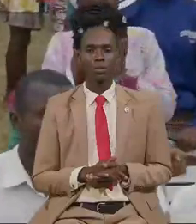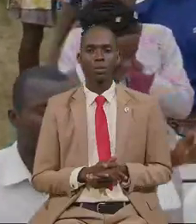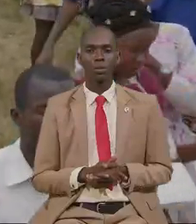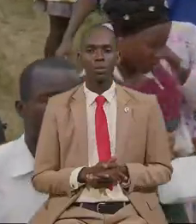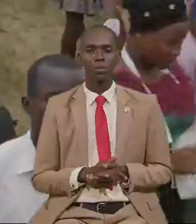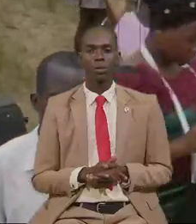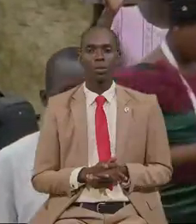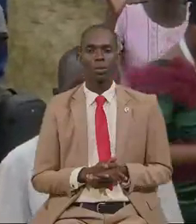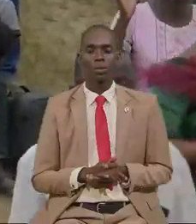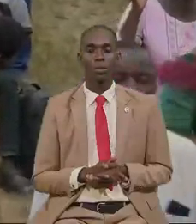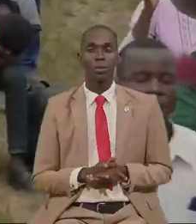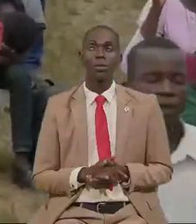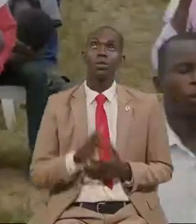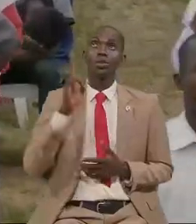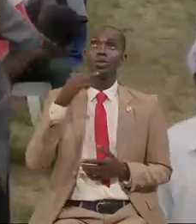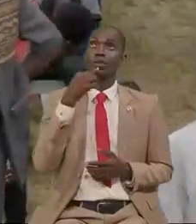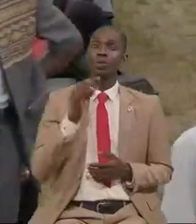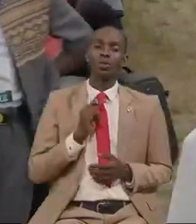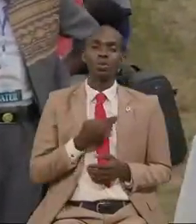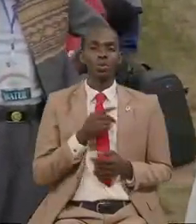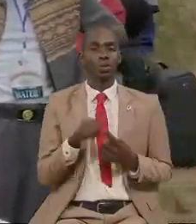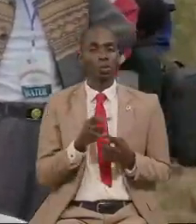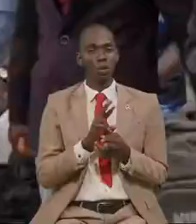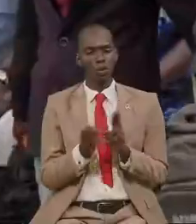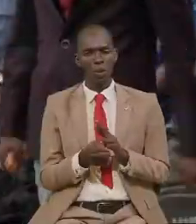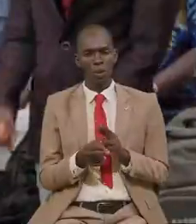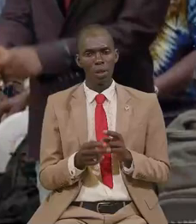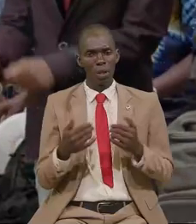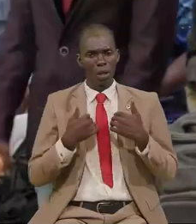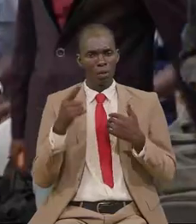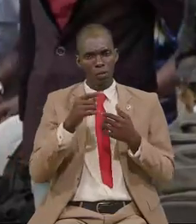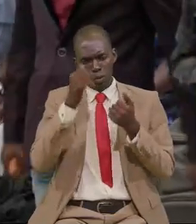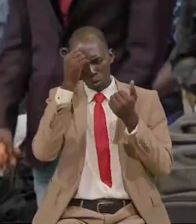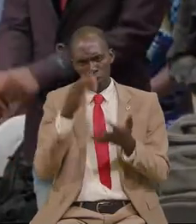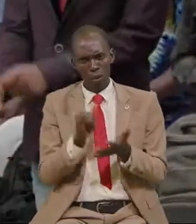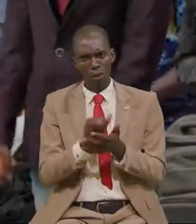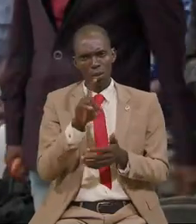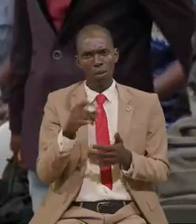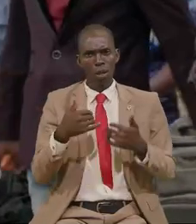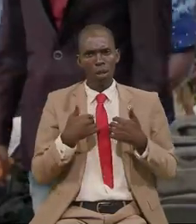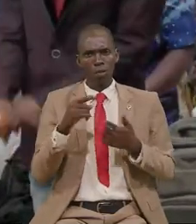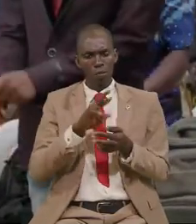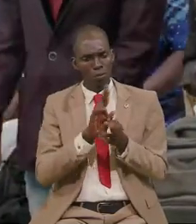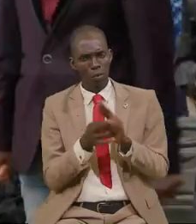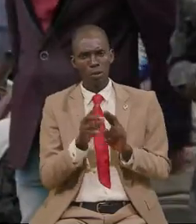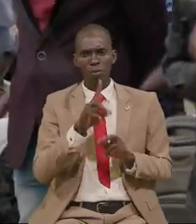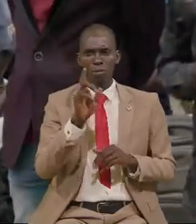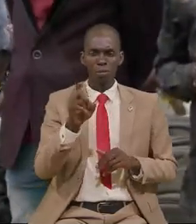Told us to repent. Have you observed that? Have you repented?